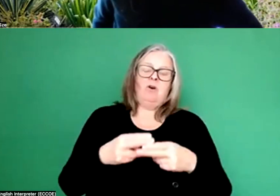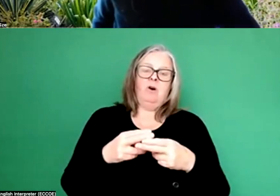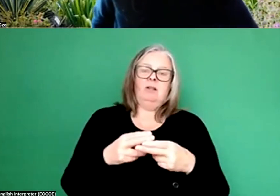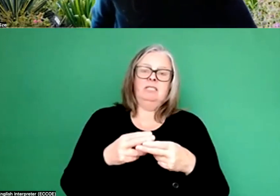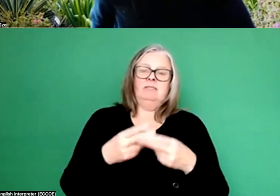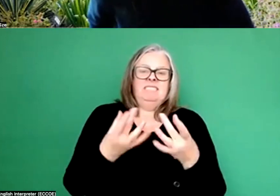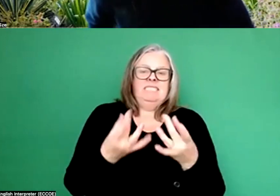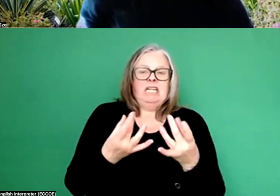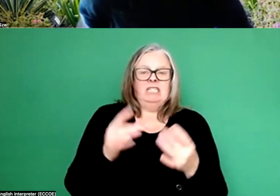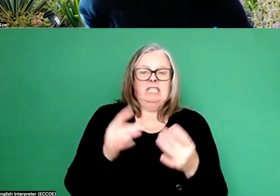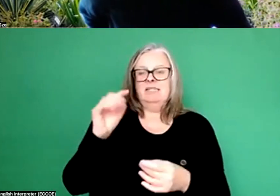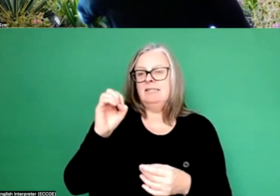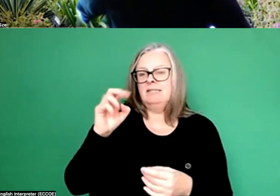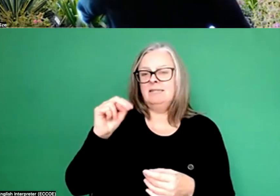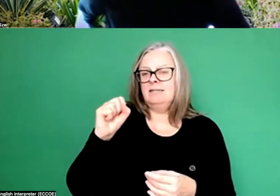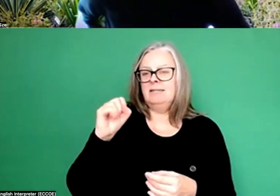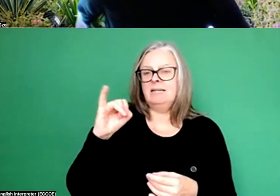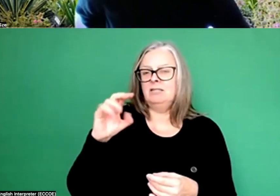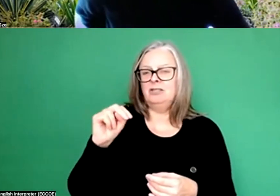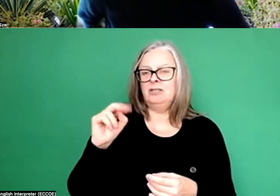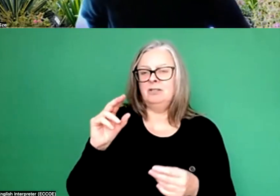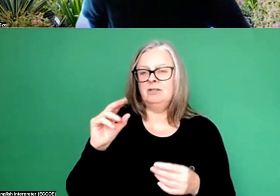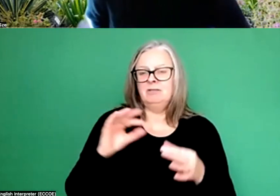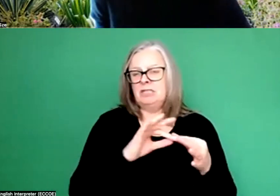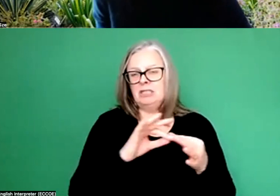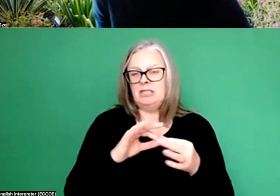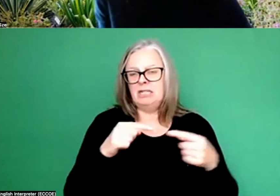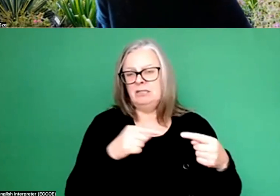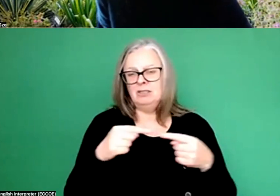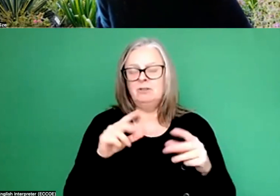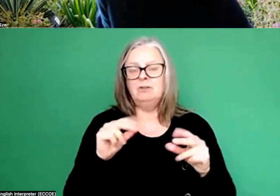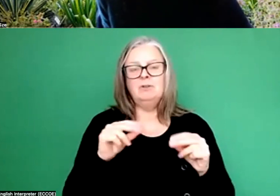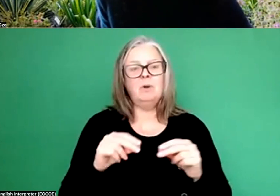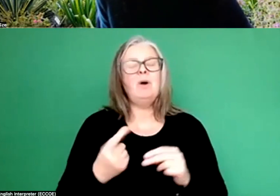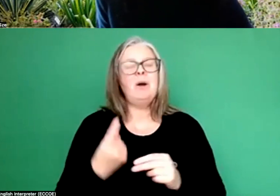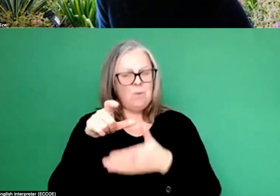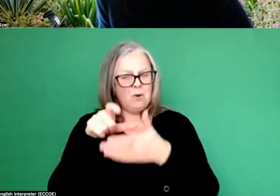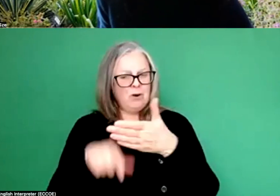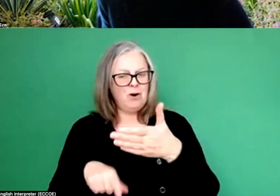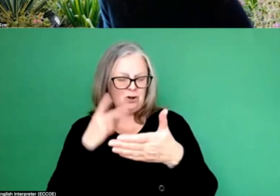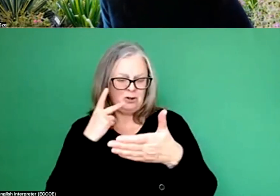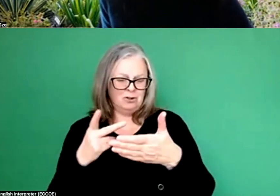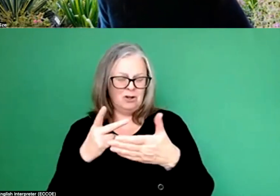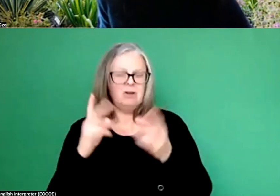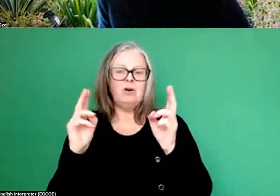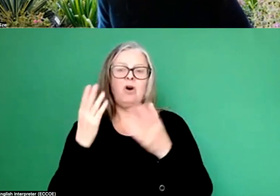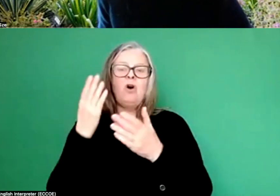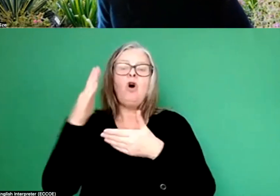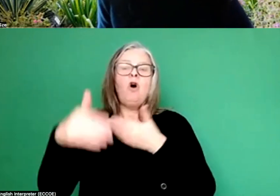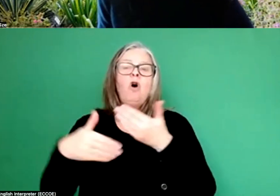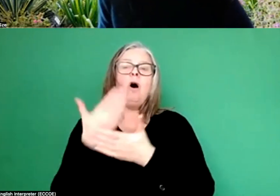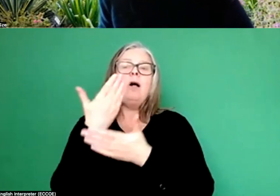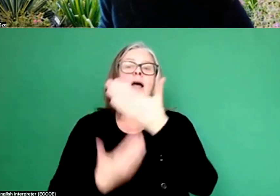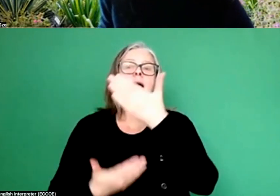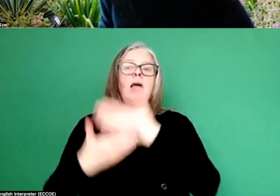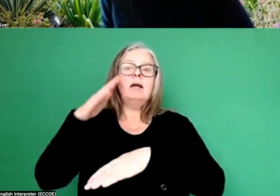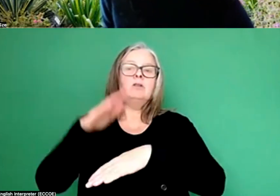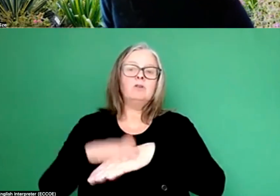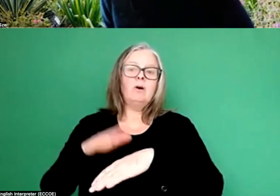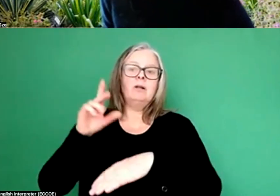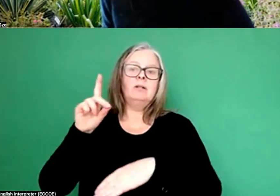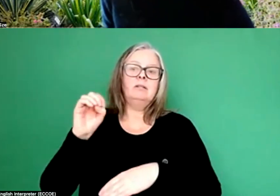know, I sort of see, I saw this article once that said all hands on deck, you know, everybody does what they can, you know?